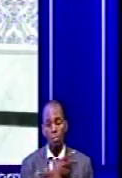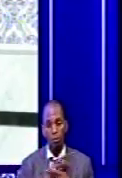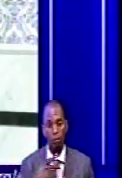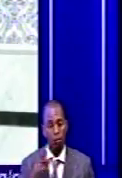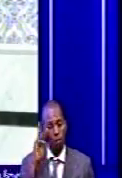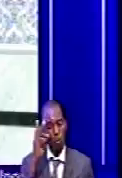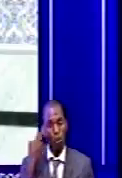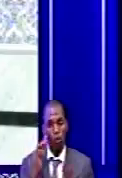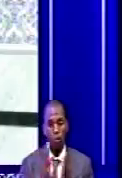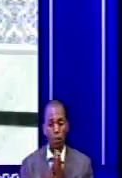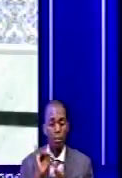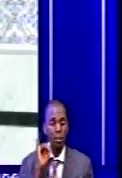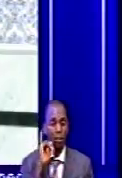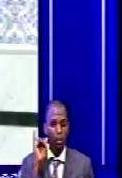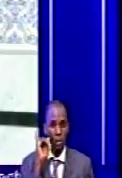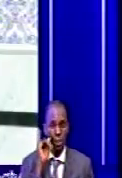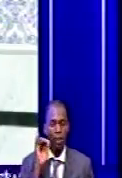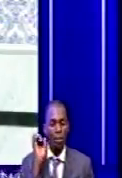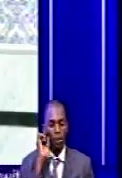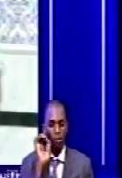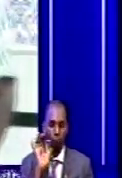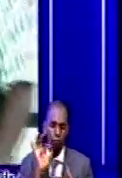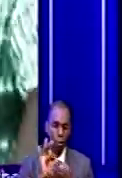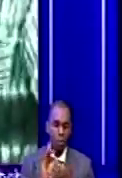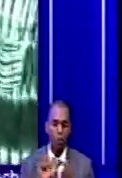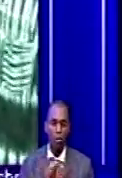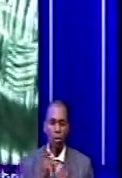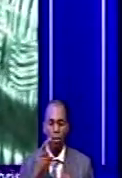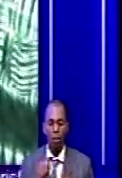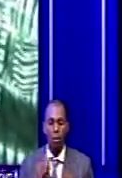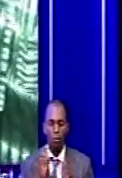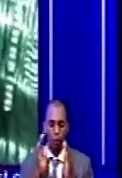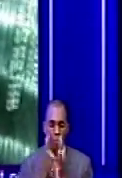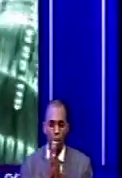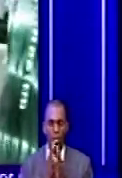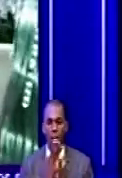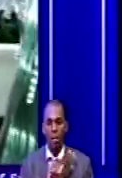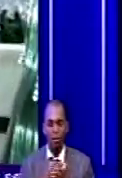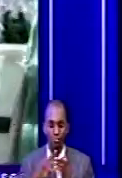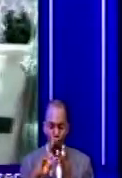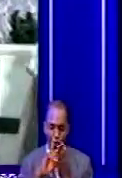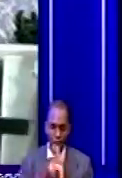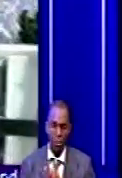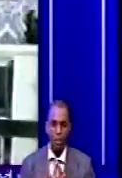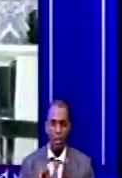right now to you. Happy listening. Praise the Lord.